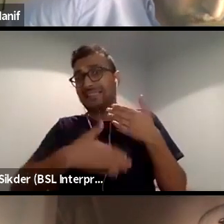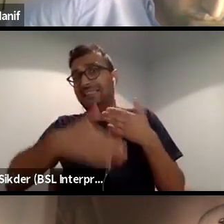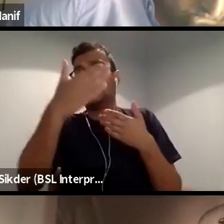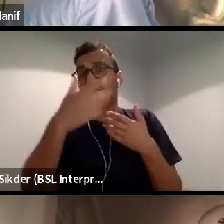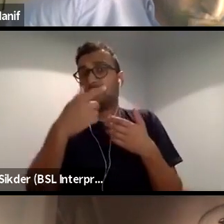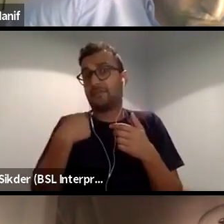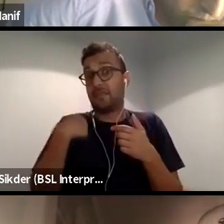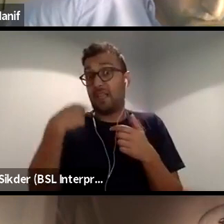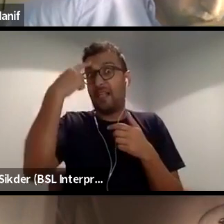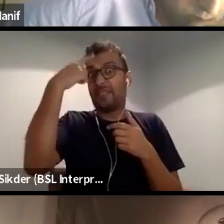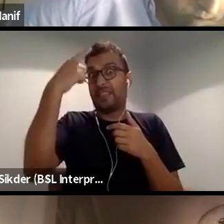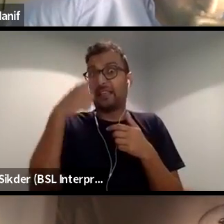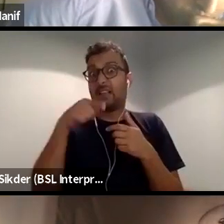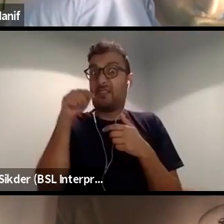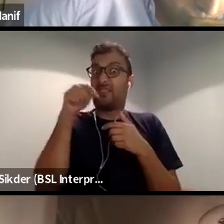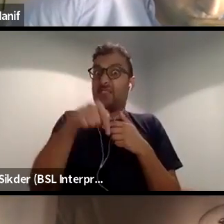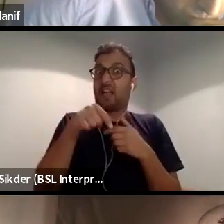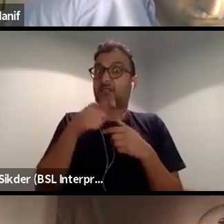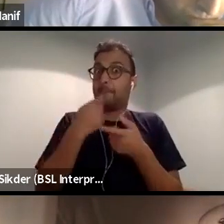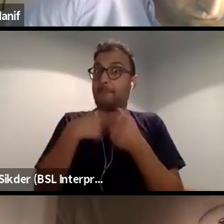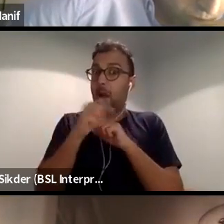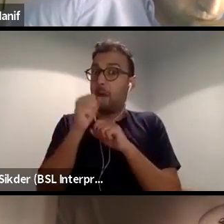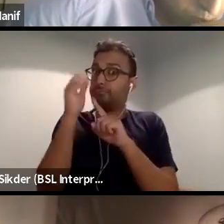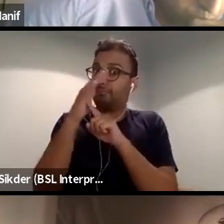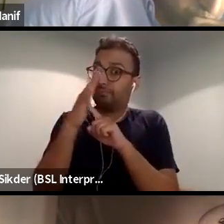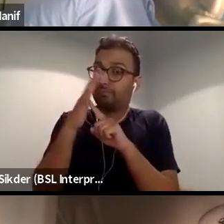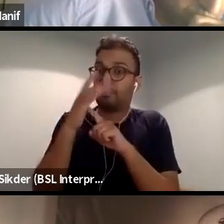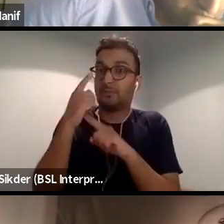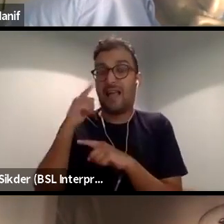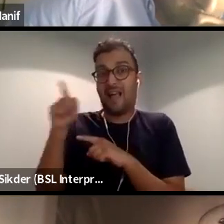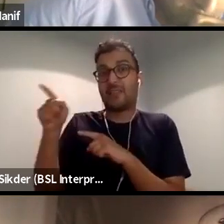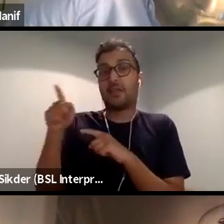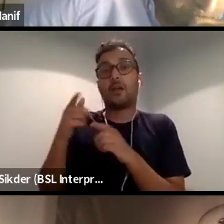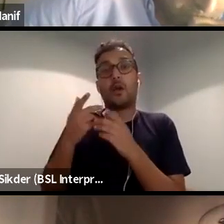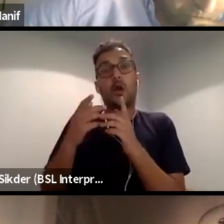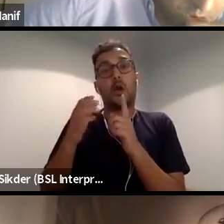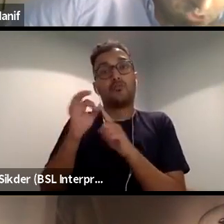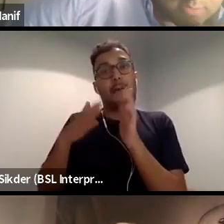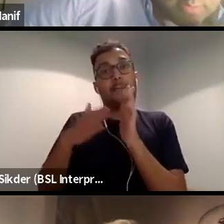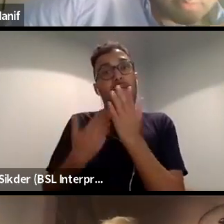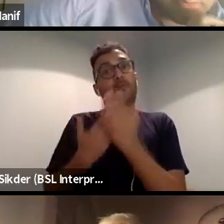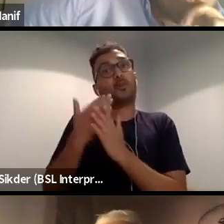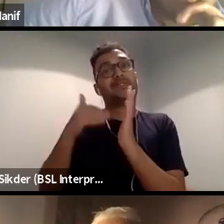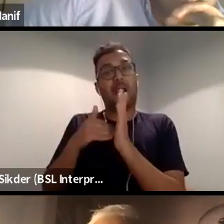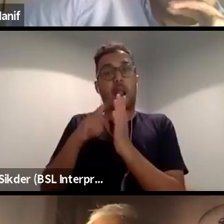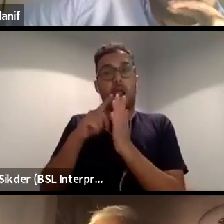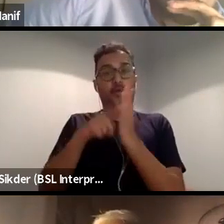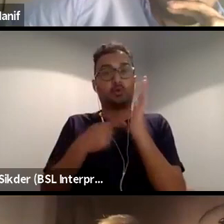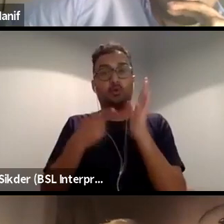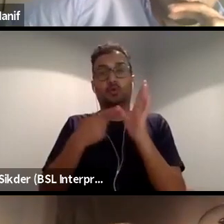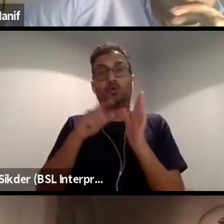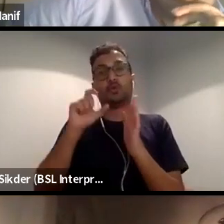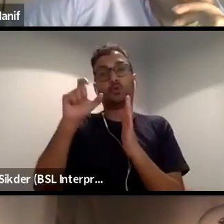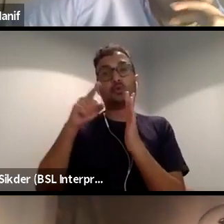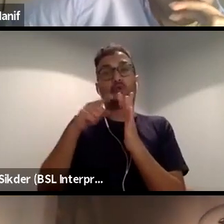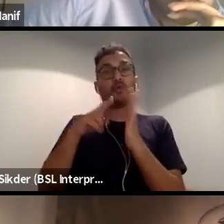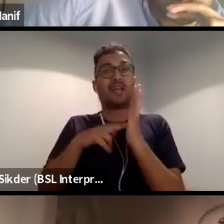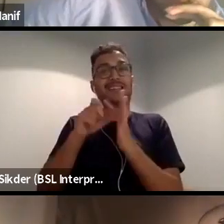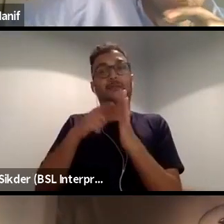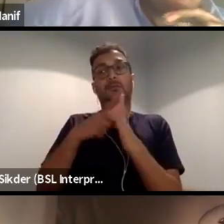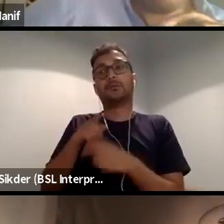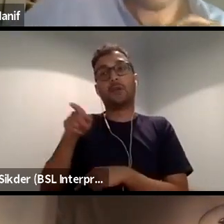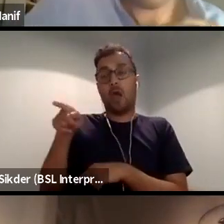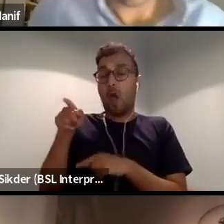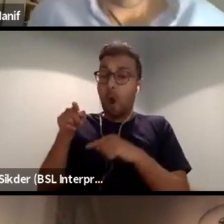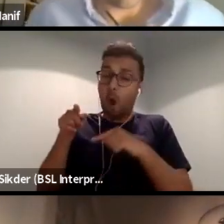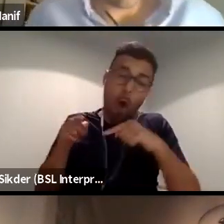on that issue as being among the most significant. Paul, you were there, obviously, you're in New Zealand and you've studied